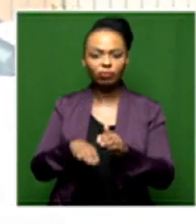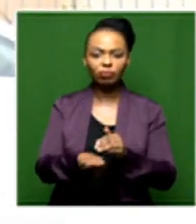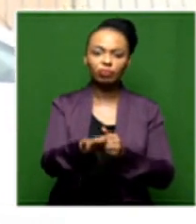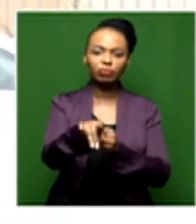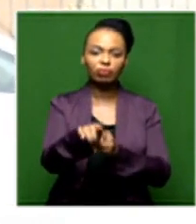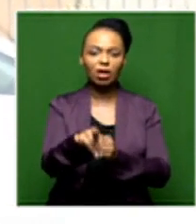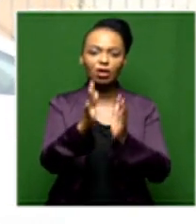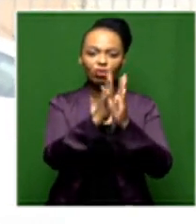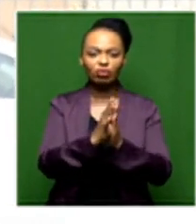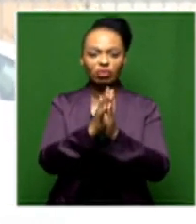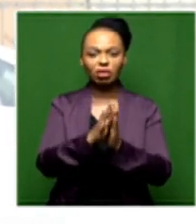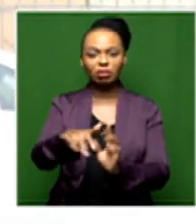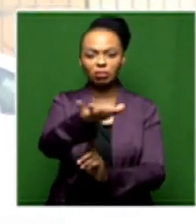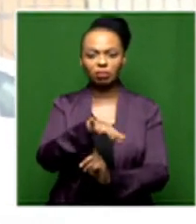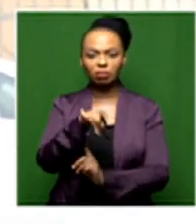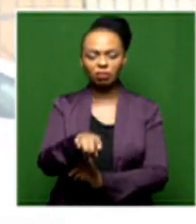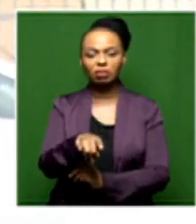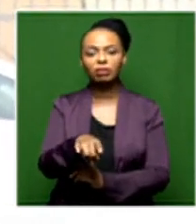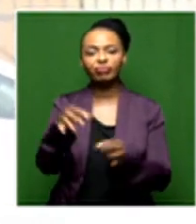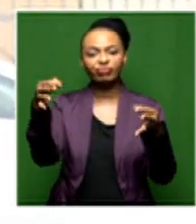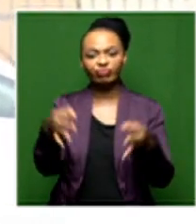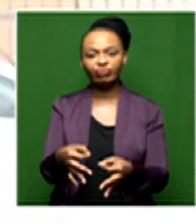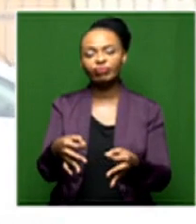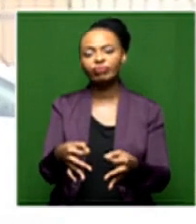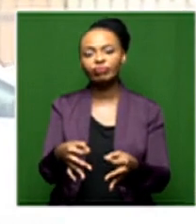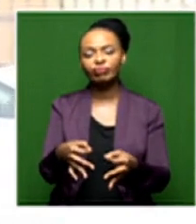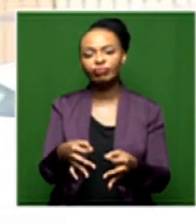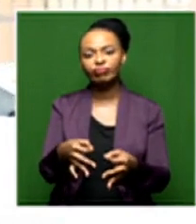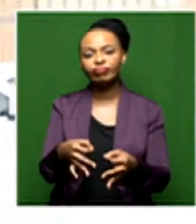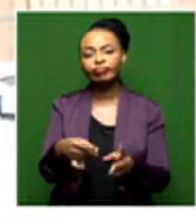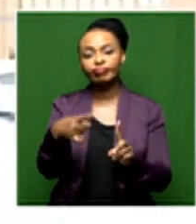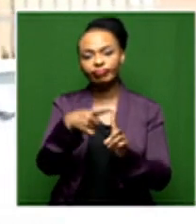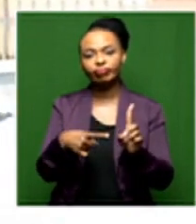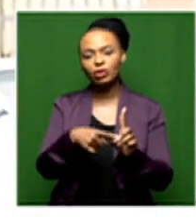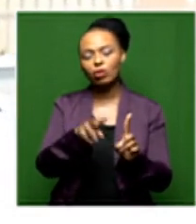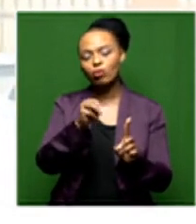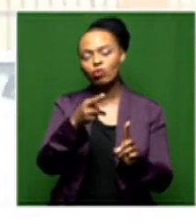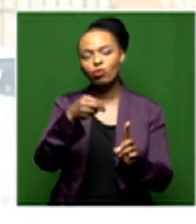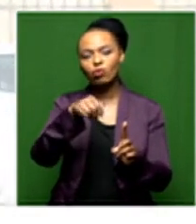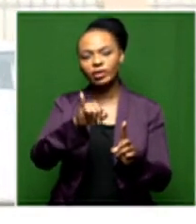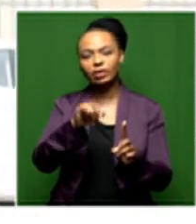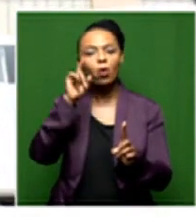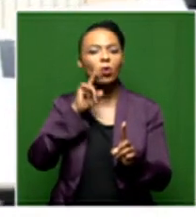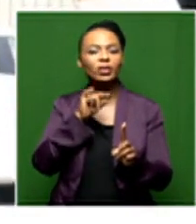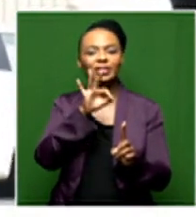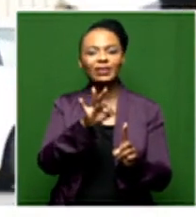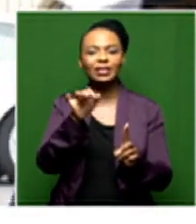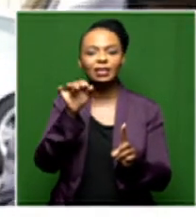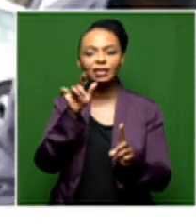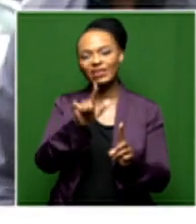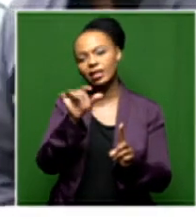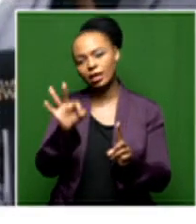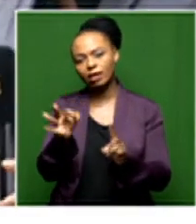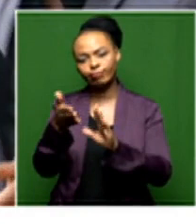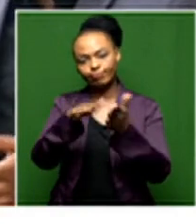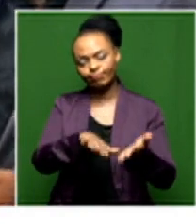church, Simpiwe, to lay to rest the Mzimasi Mnguni, who died at the age of 73. Well,